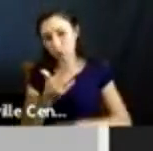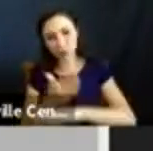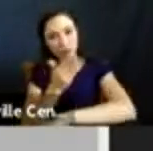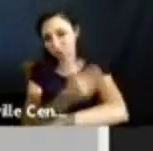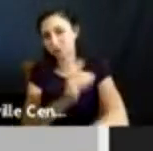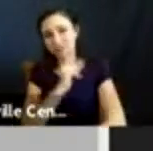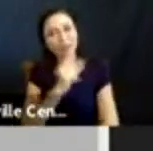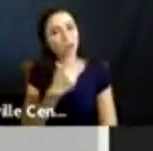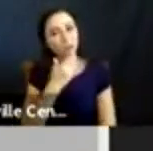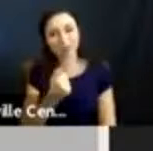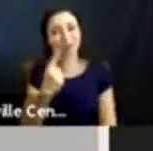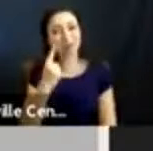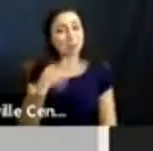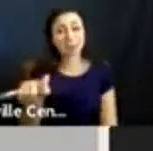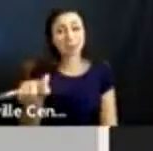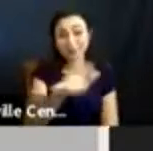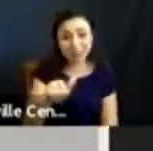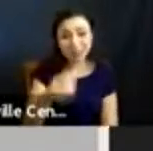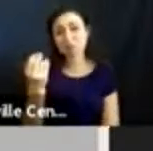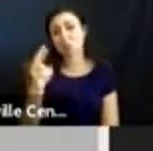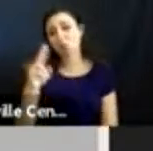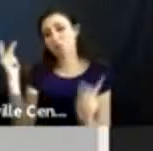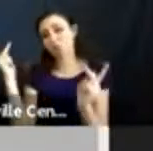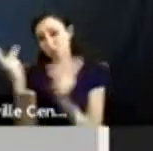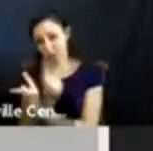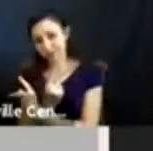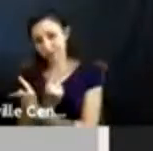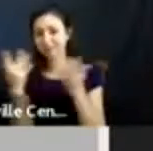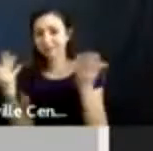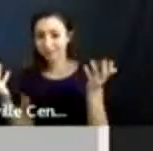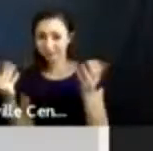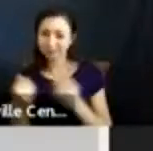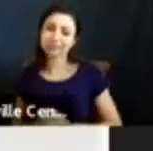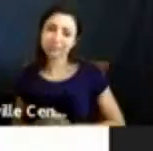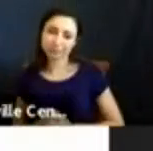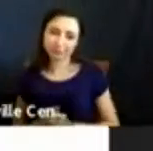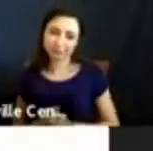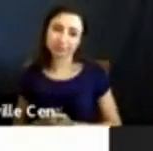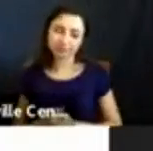the same as it is now or be getting worse.